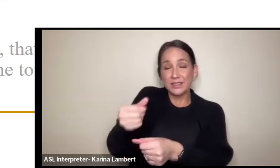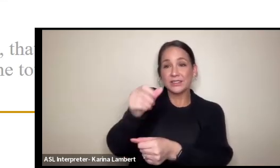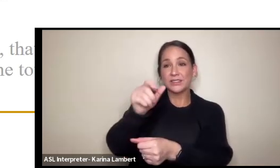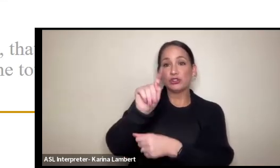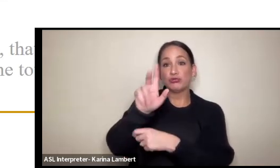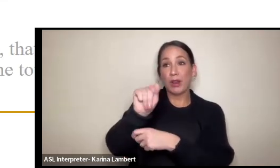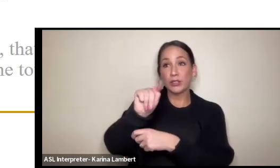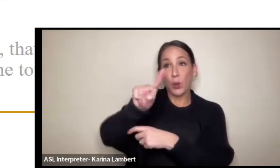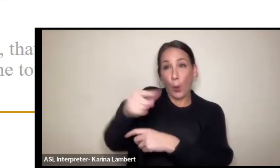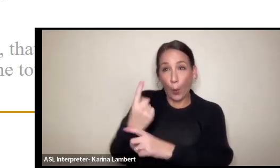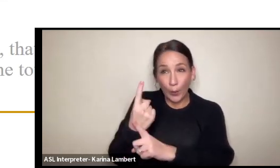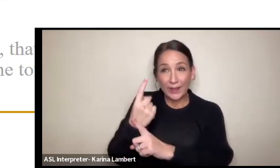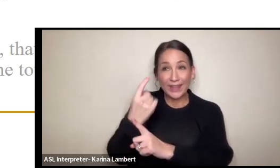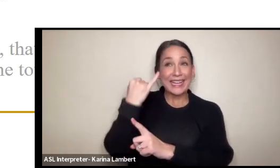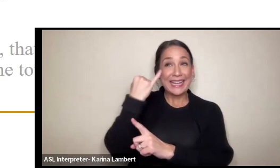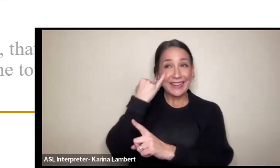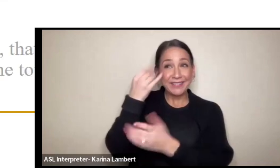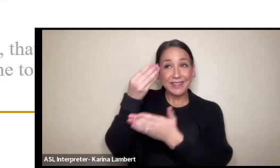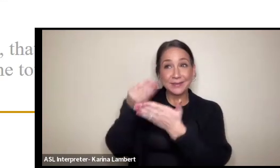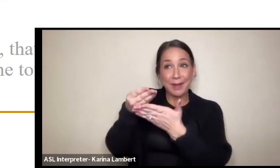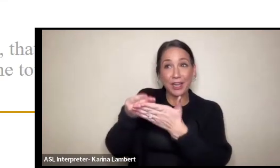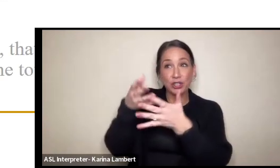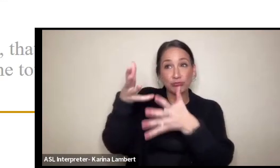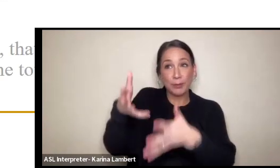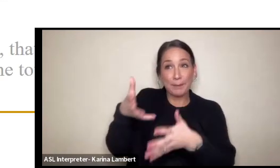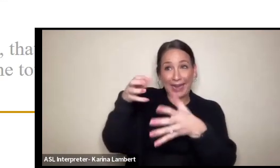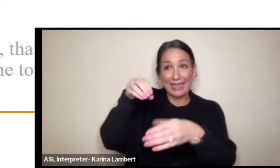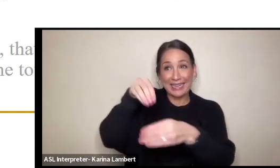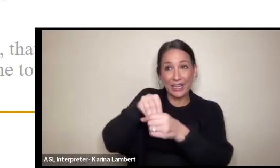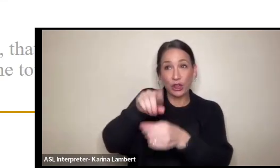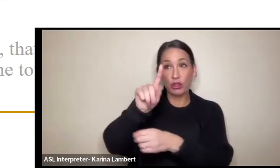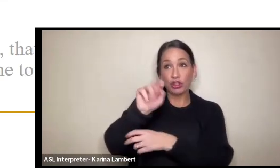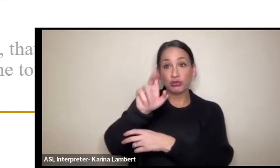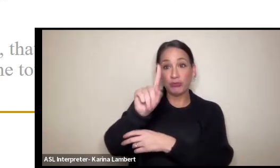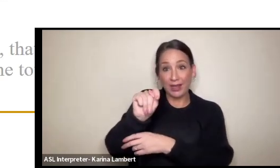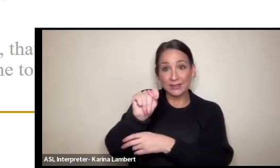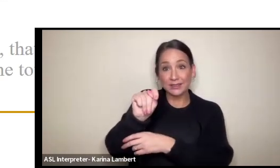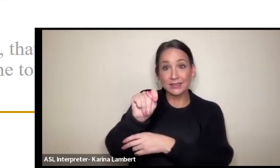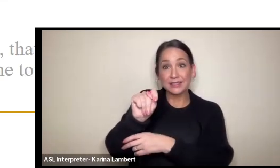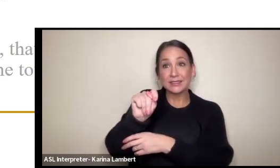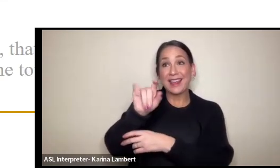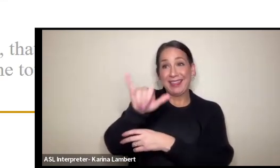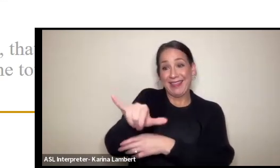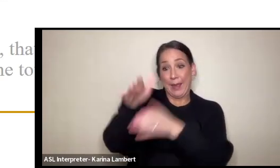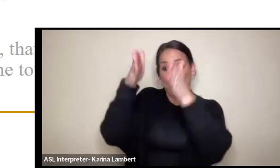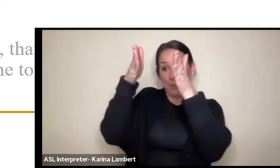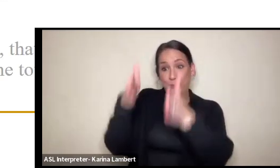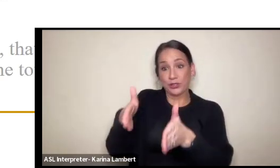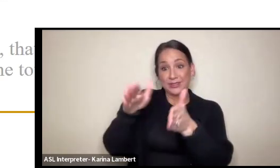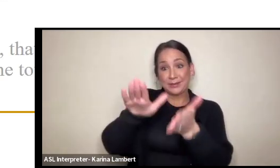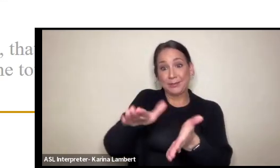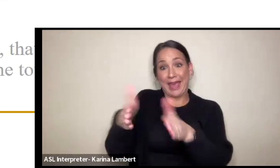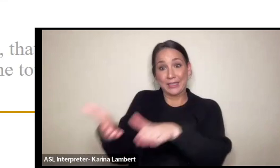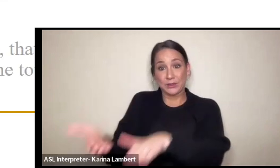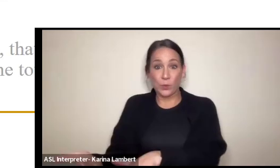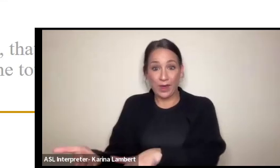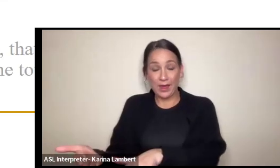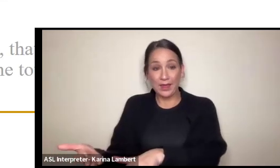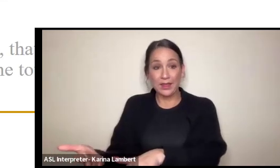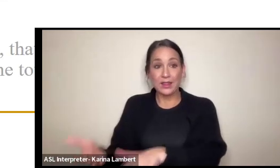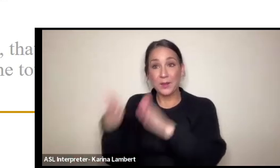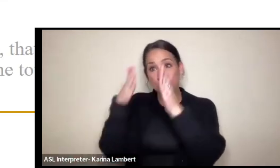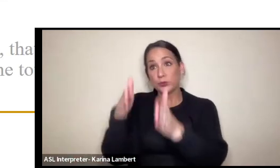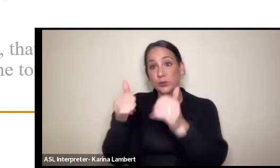funds remaining in the trust and the person passes away that the trust was established